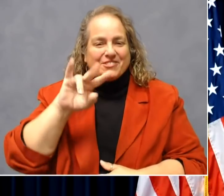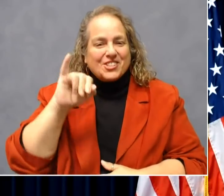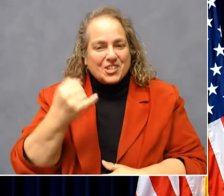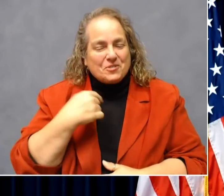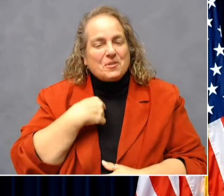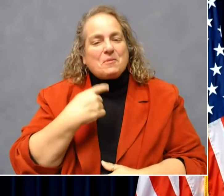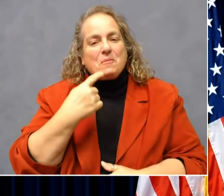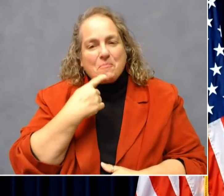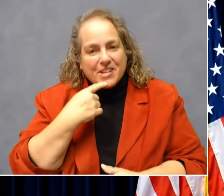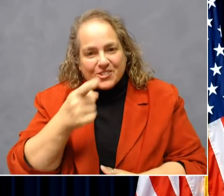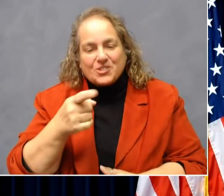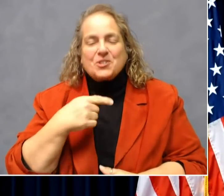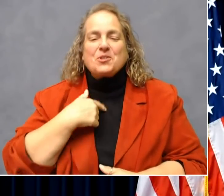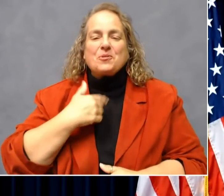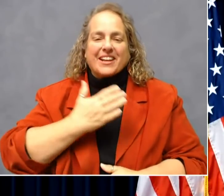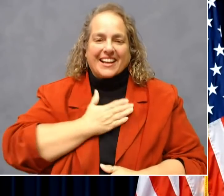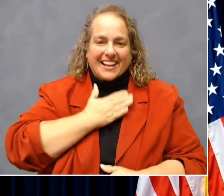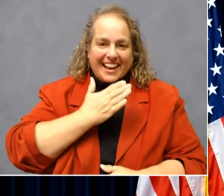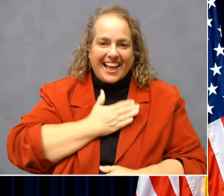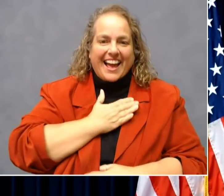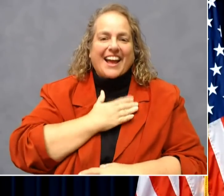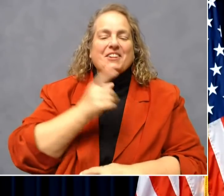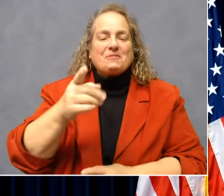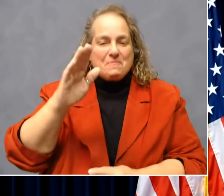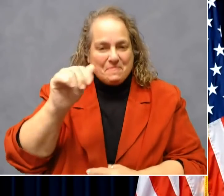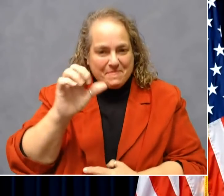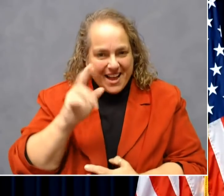so glad you were back.